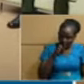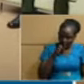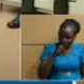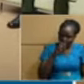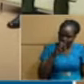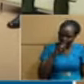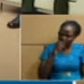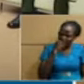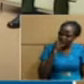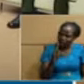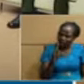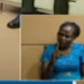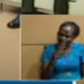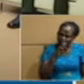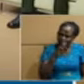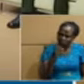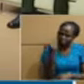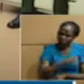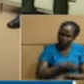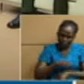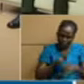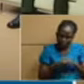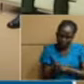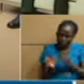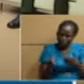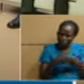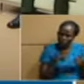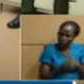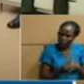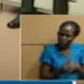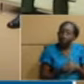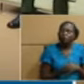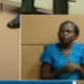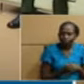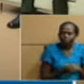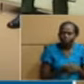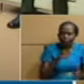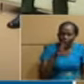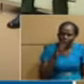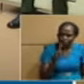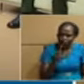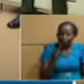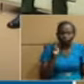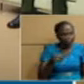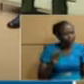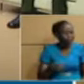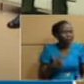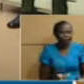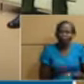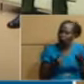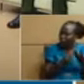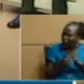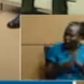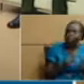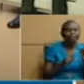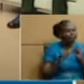81st day since we went into lockdown. About 81 days into lockdown. We even lost counting. Yeah, because I think when the president was speaking,